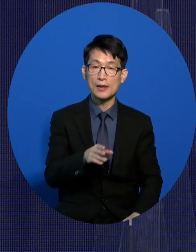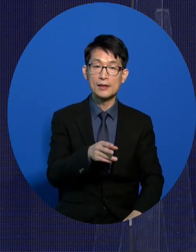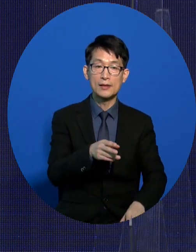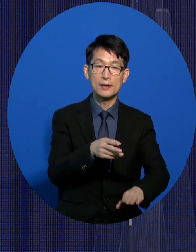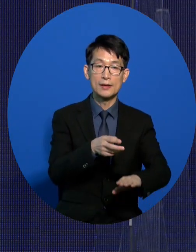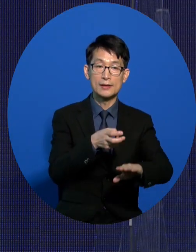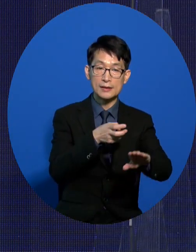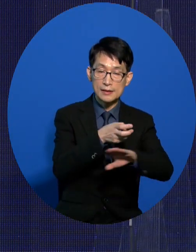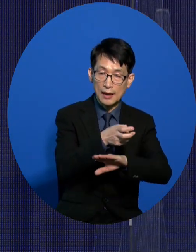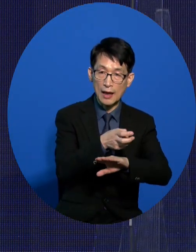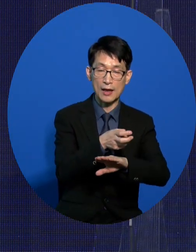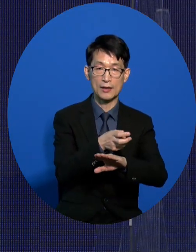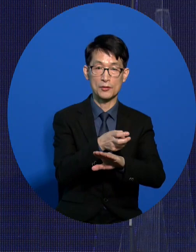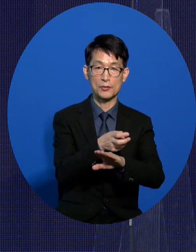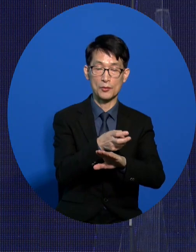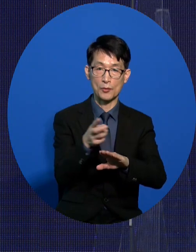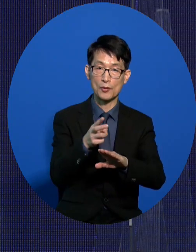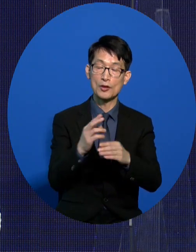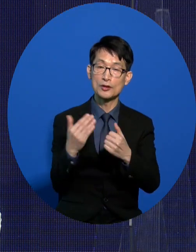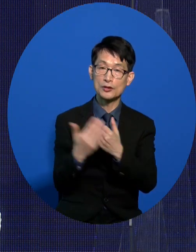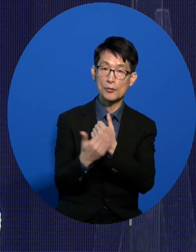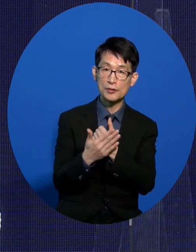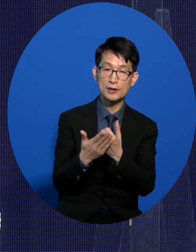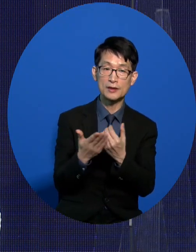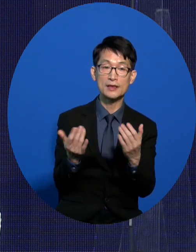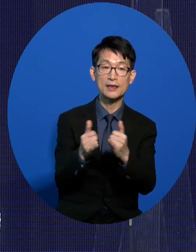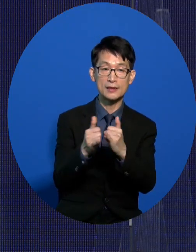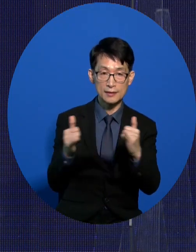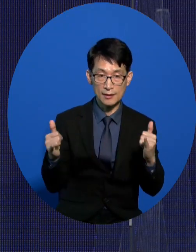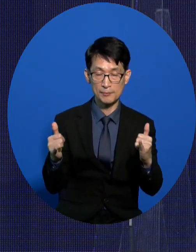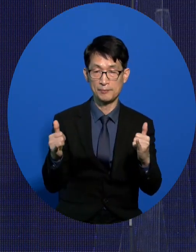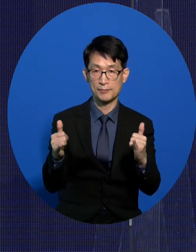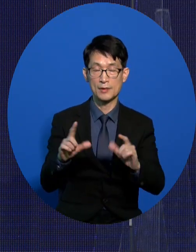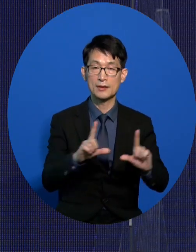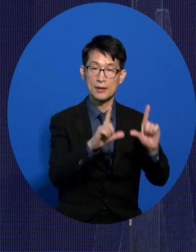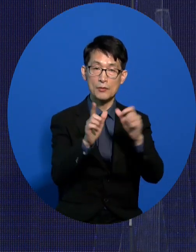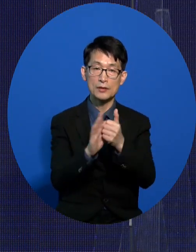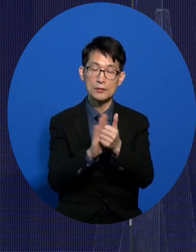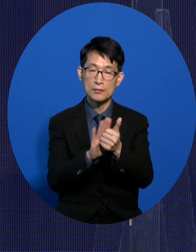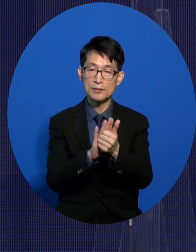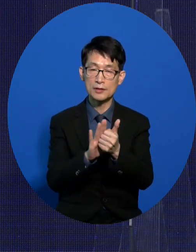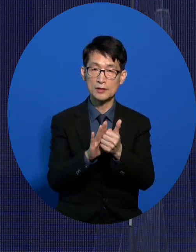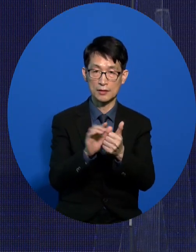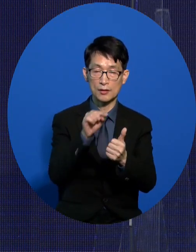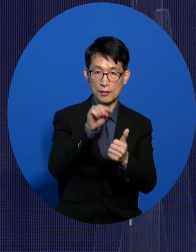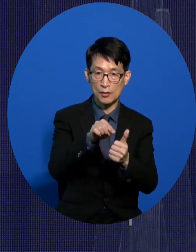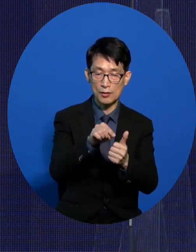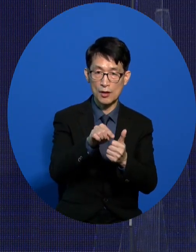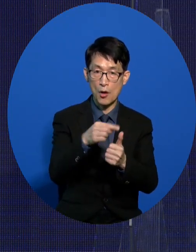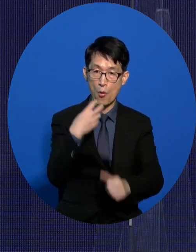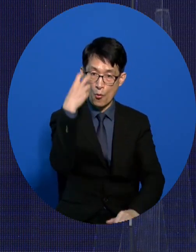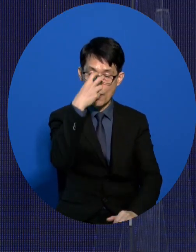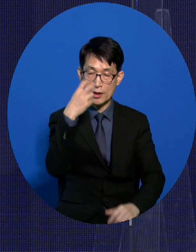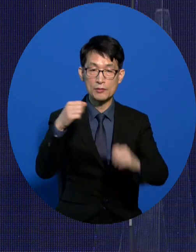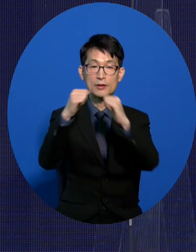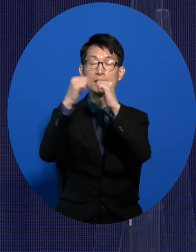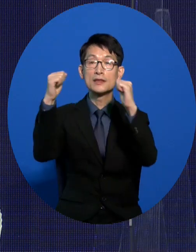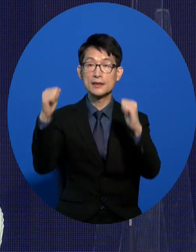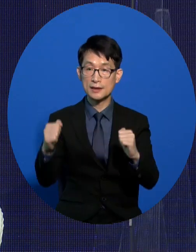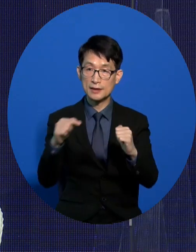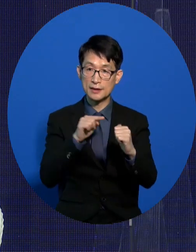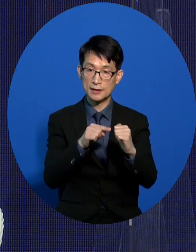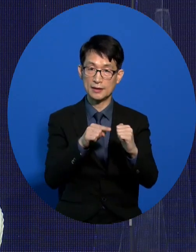local governments. So whether it's personnel or vehicle or life assistance, we have